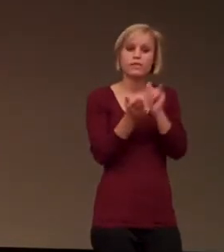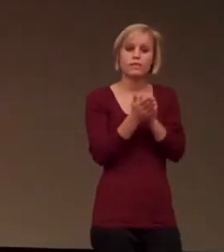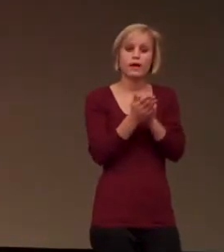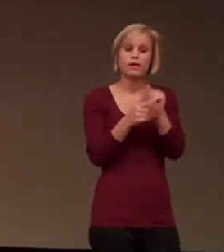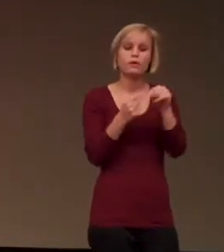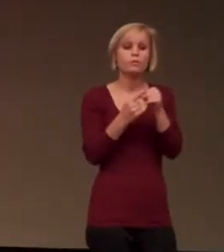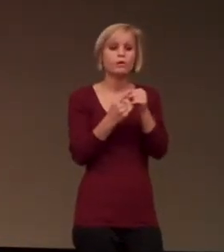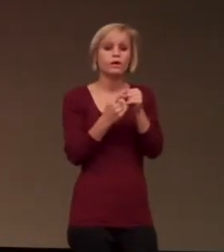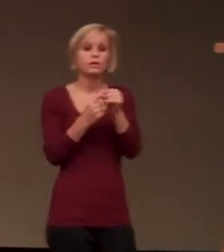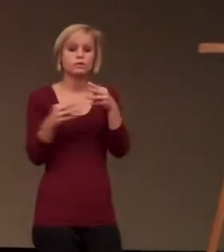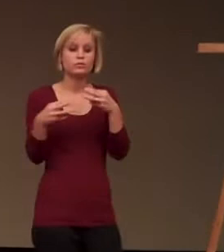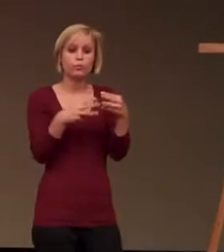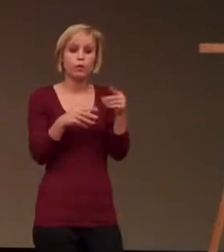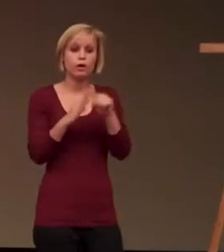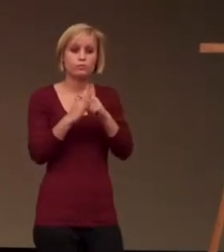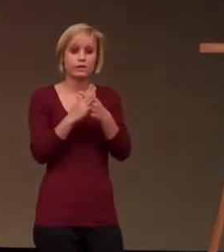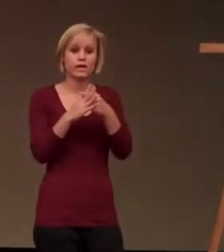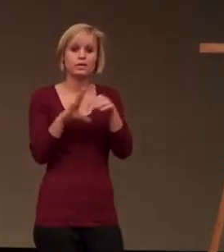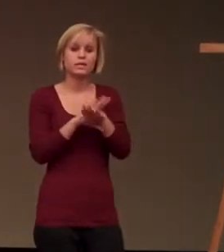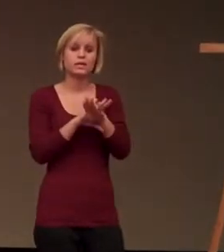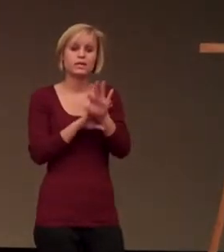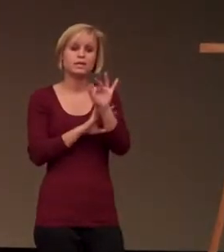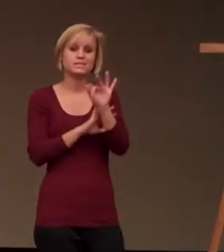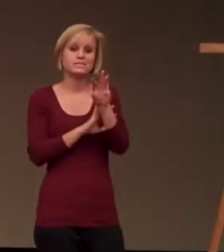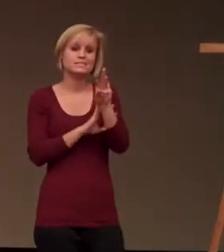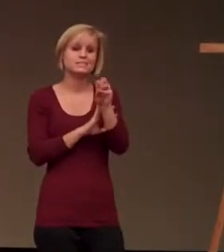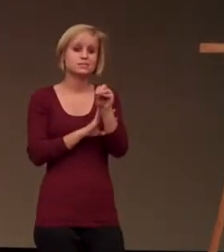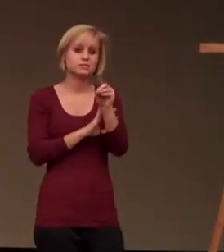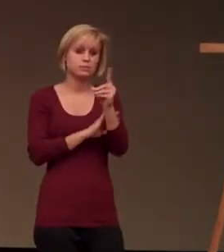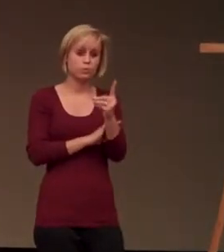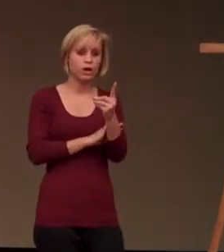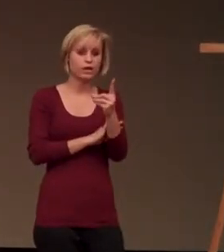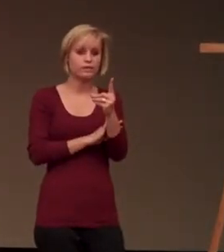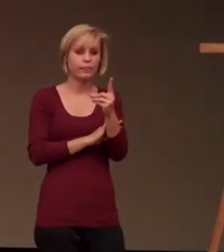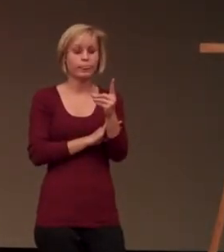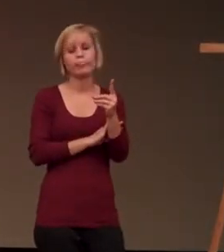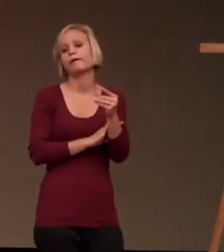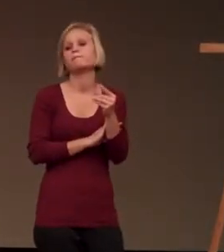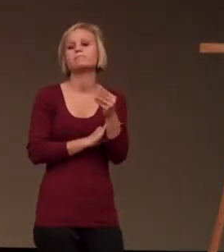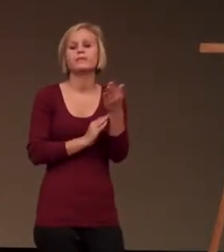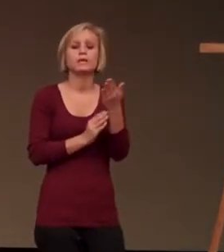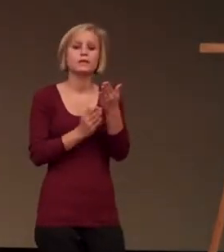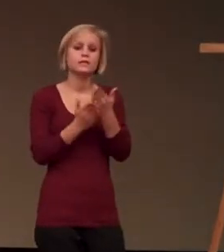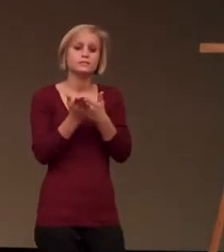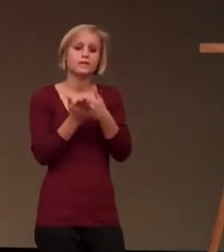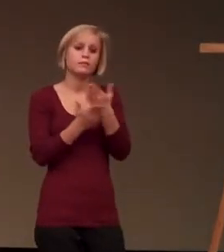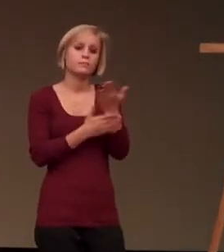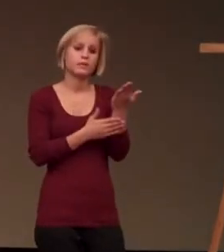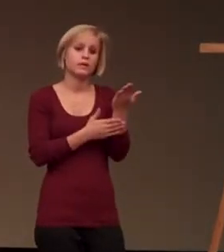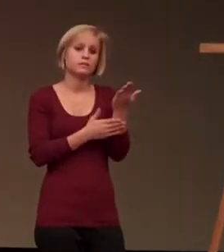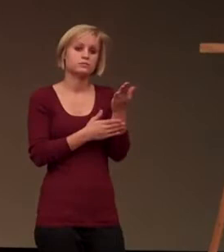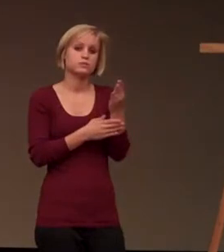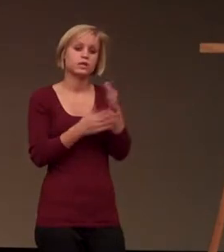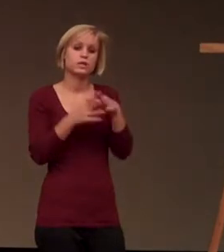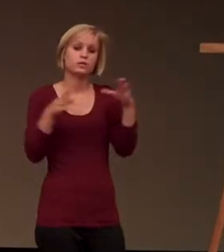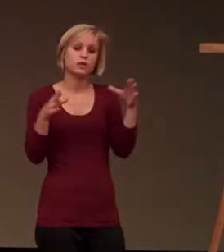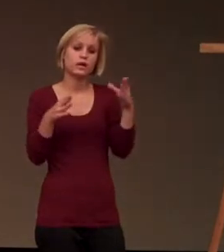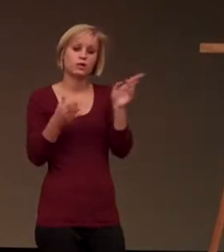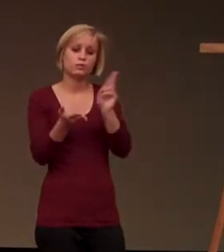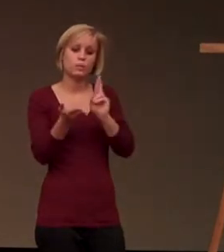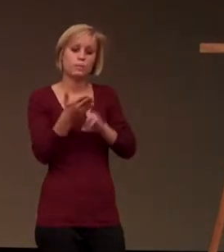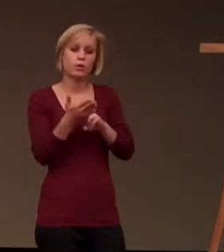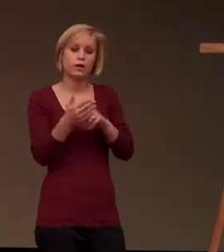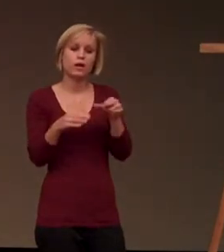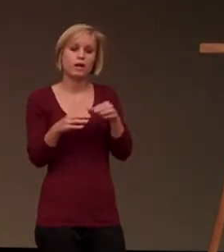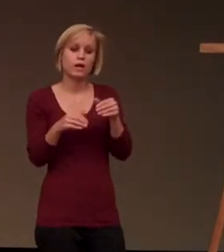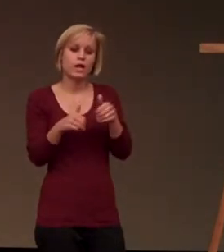that when the war begins in 1861, certain things are going to be of greater importance. How do